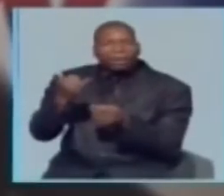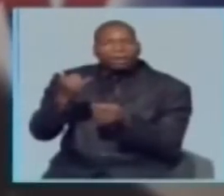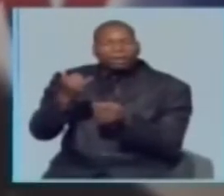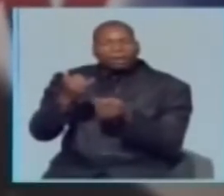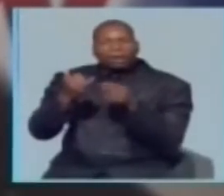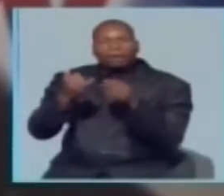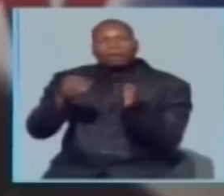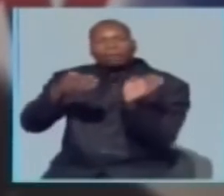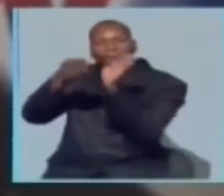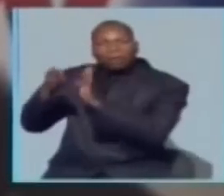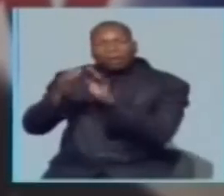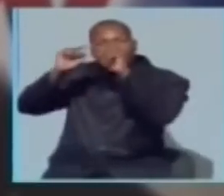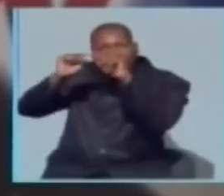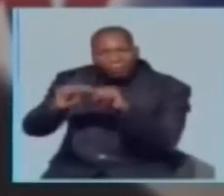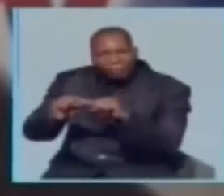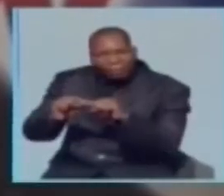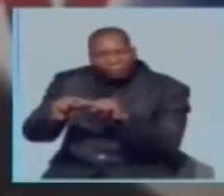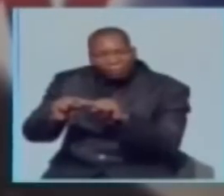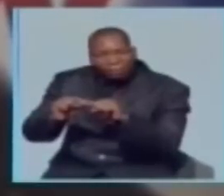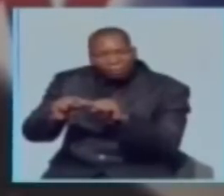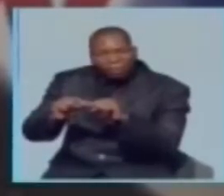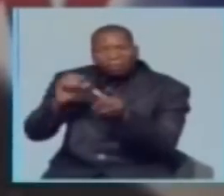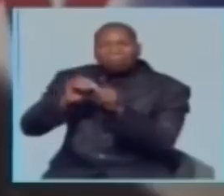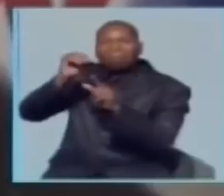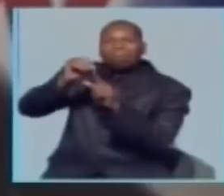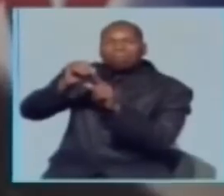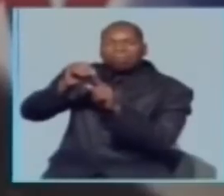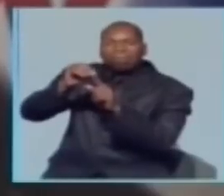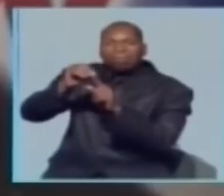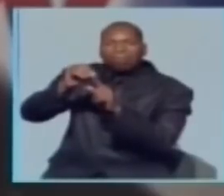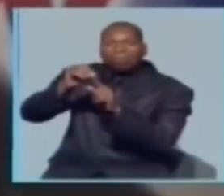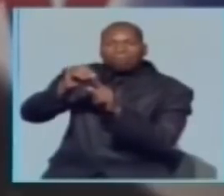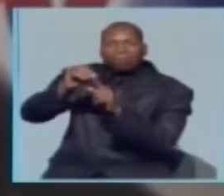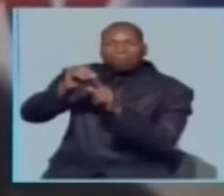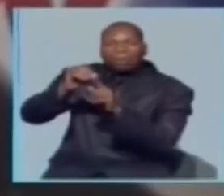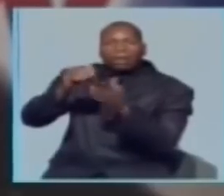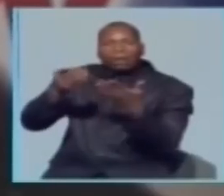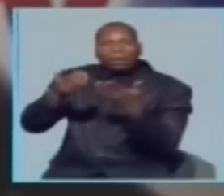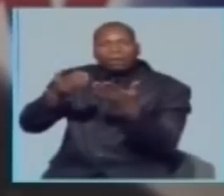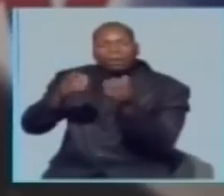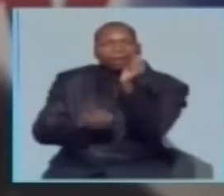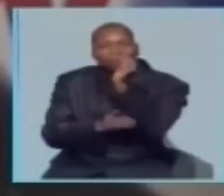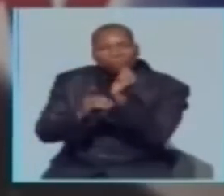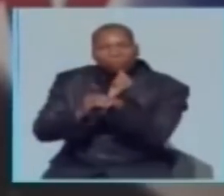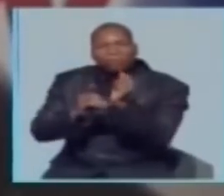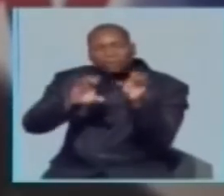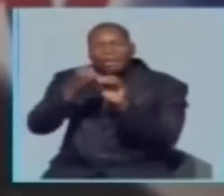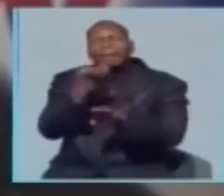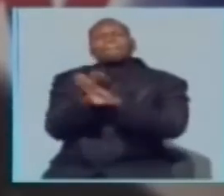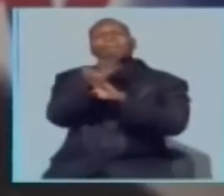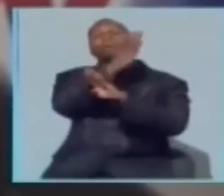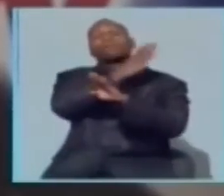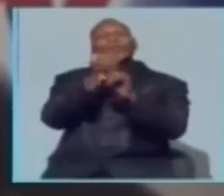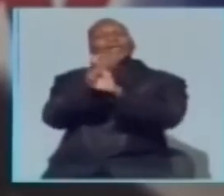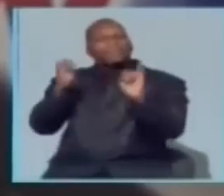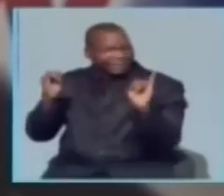plan that, or development that were done by pre-independence, the pre-independence